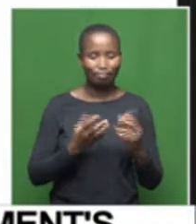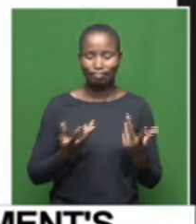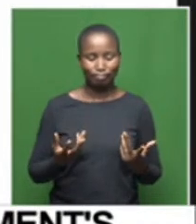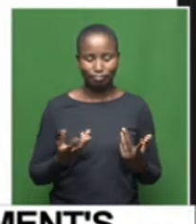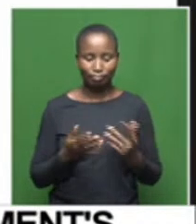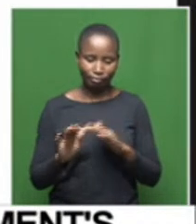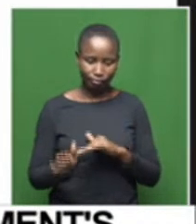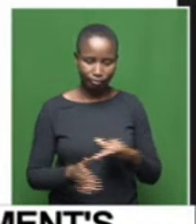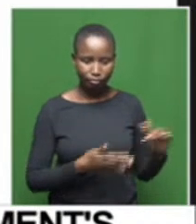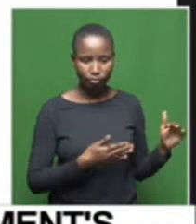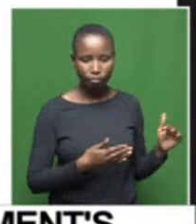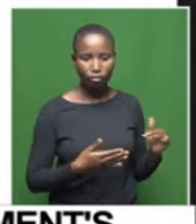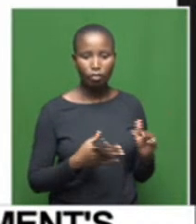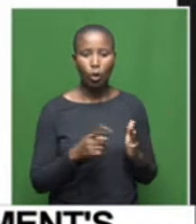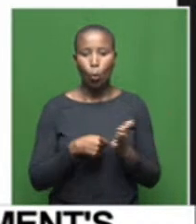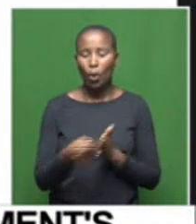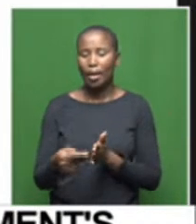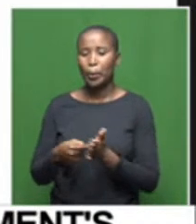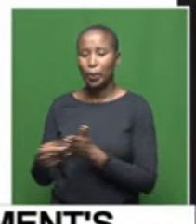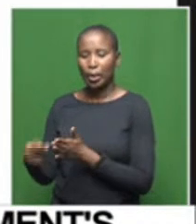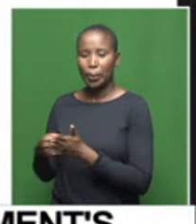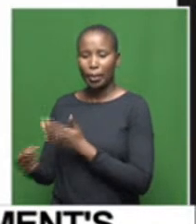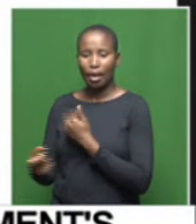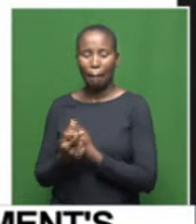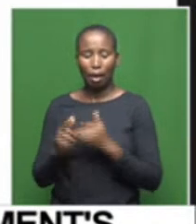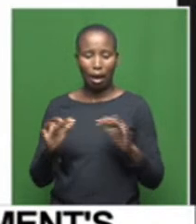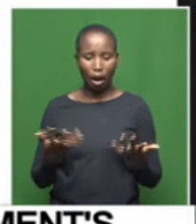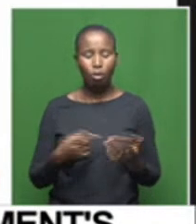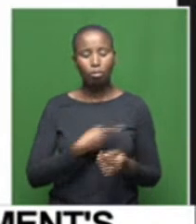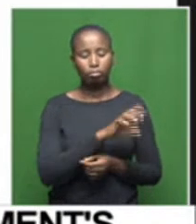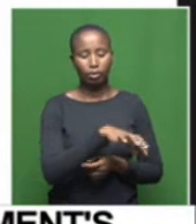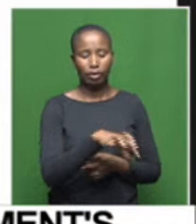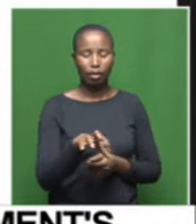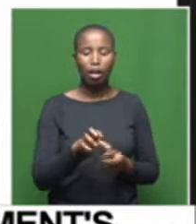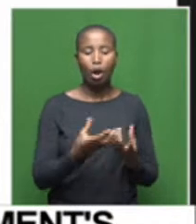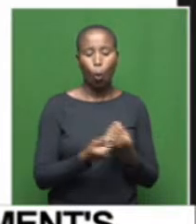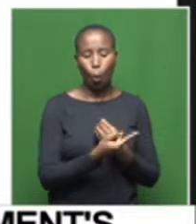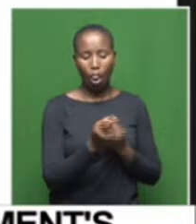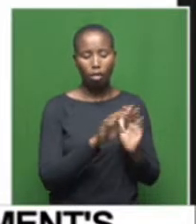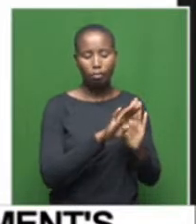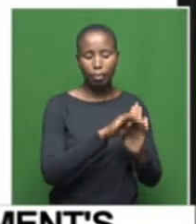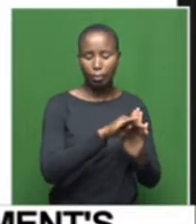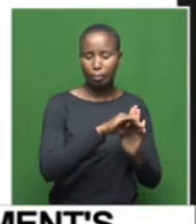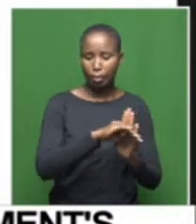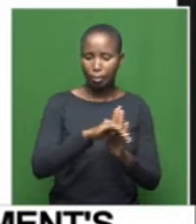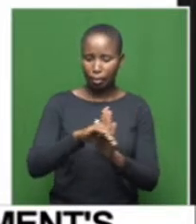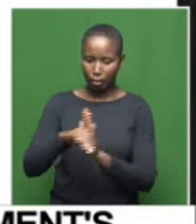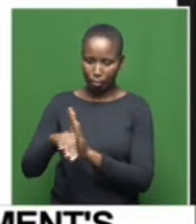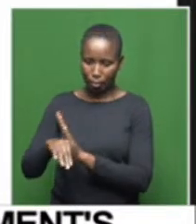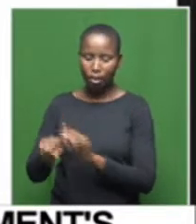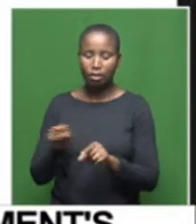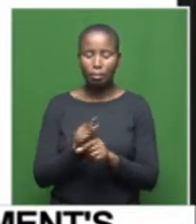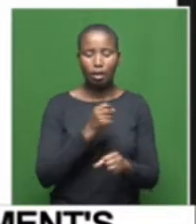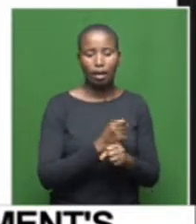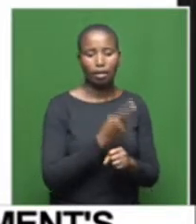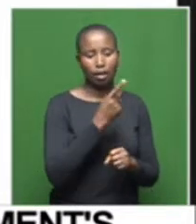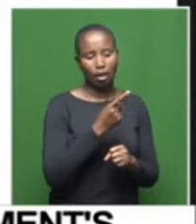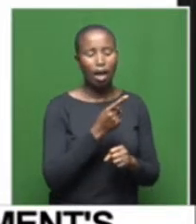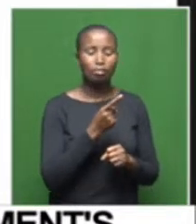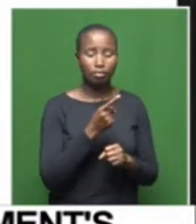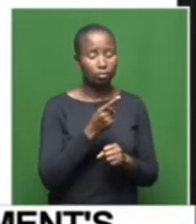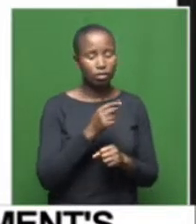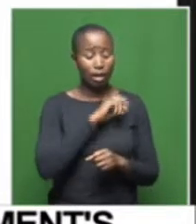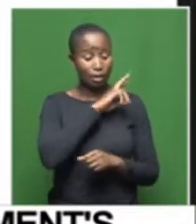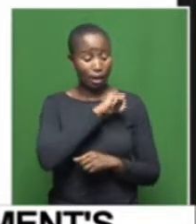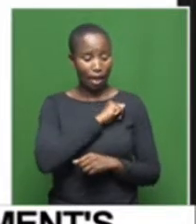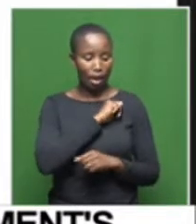Just in terms of weekly incidents, so all the provinces are coming down, stabilization in some, like KZN, which reported no change.